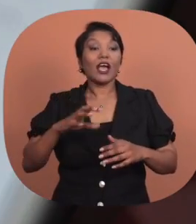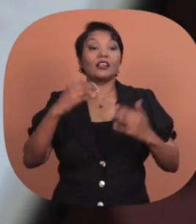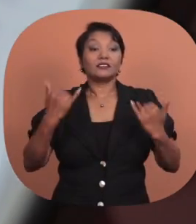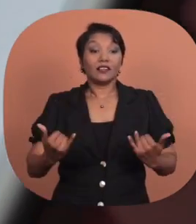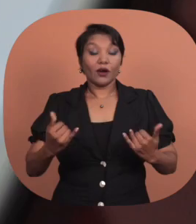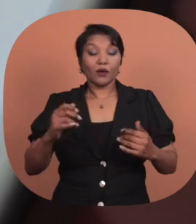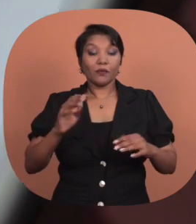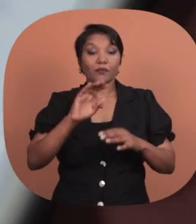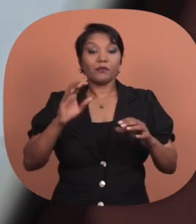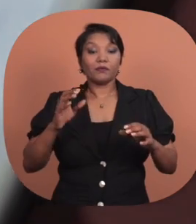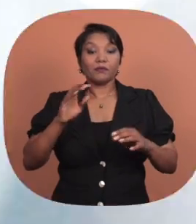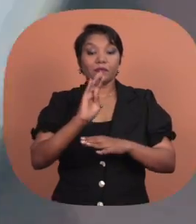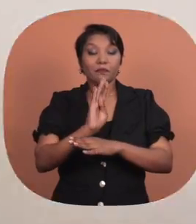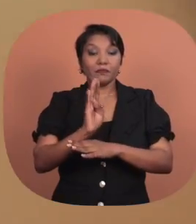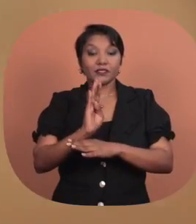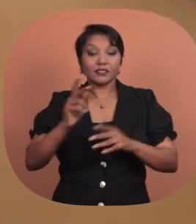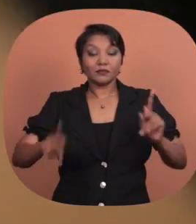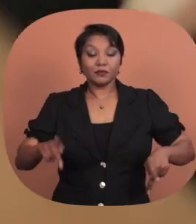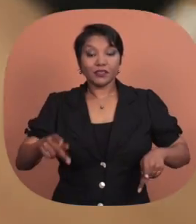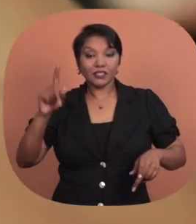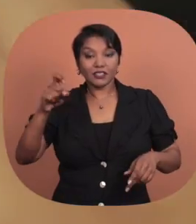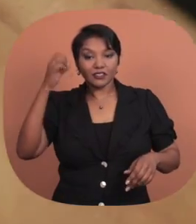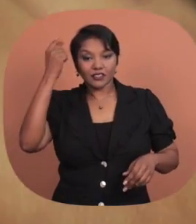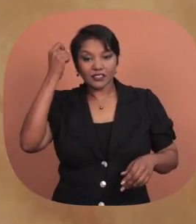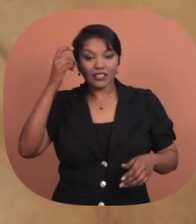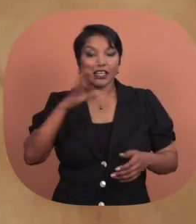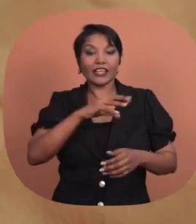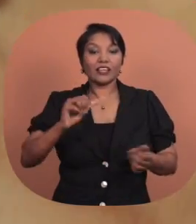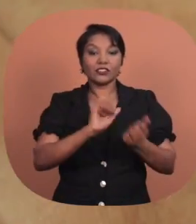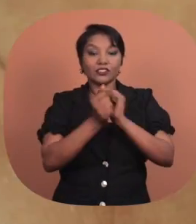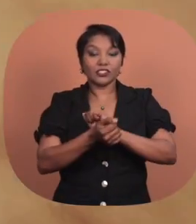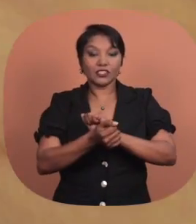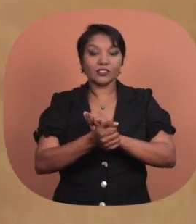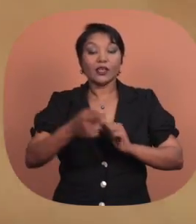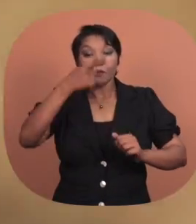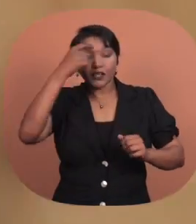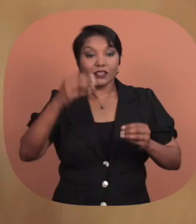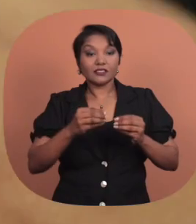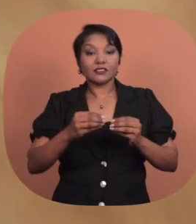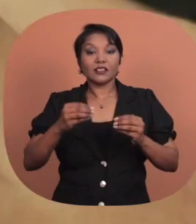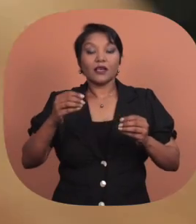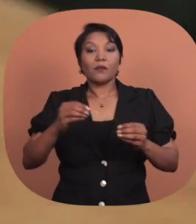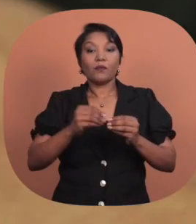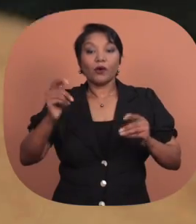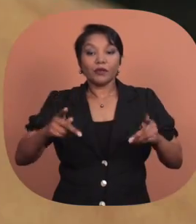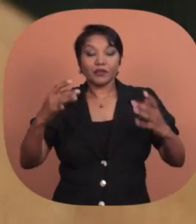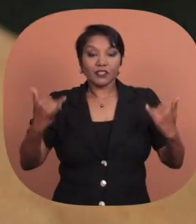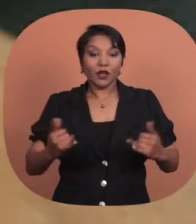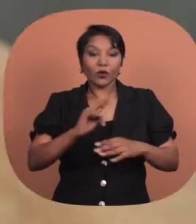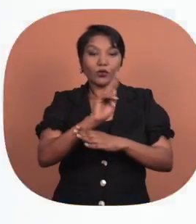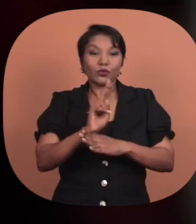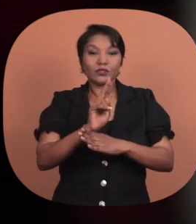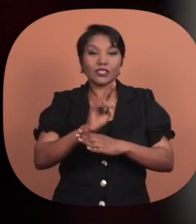how consumers make purchases. In fact, with more money being invested in the overall customer experience from click